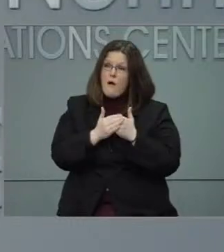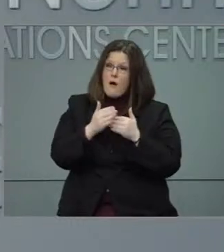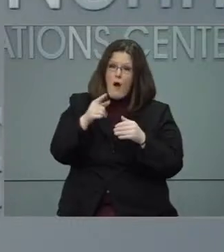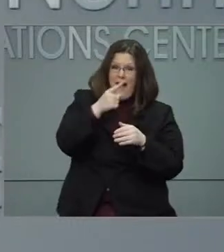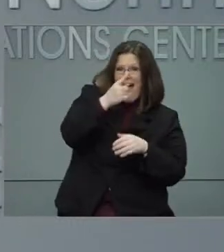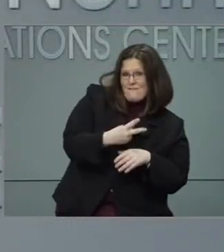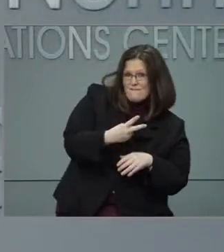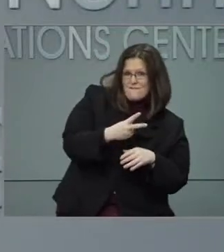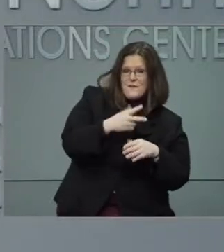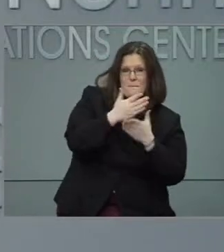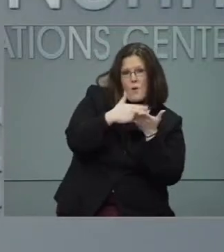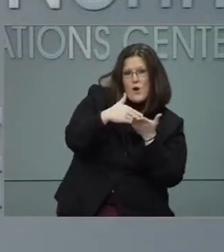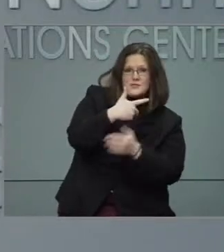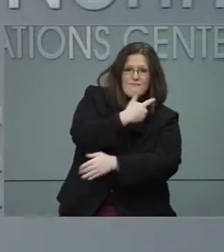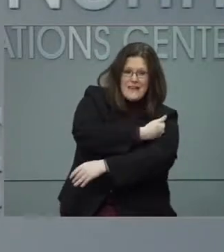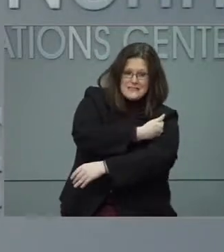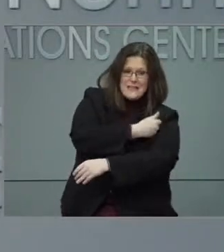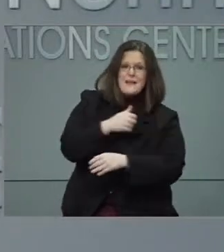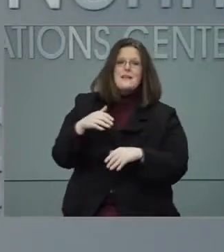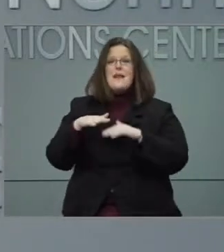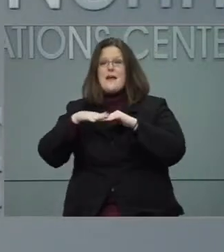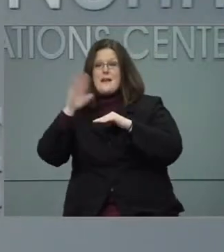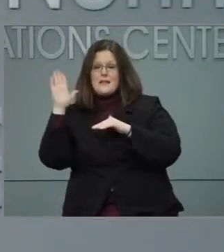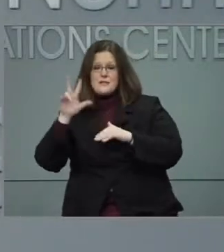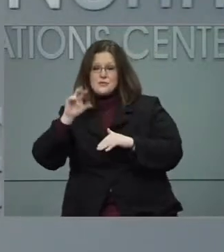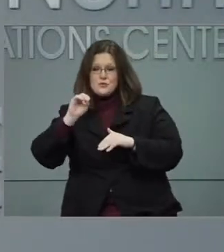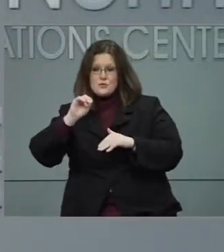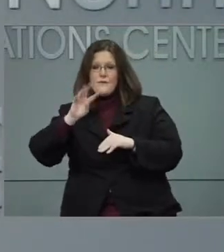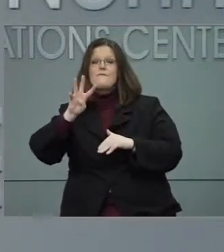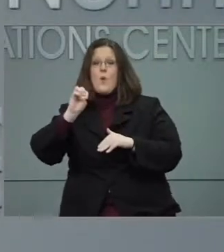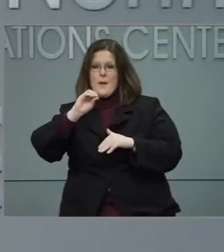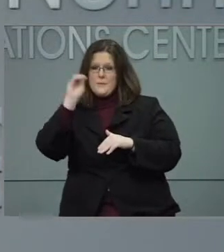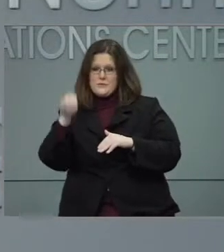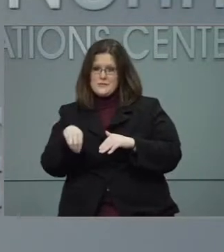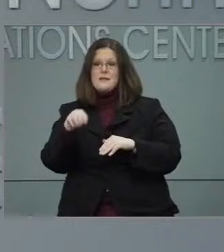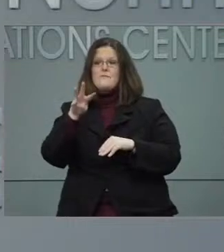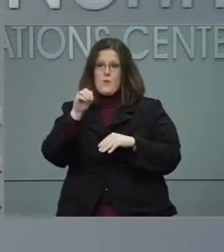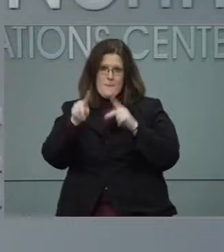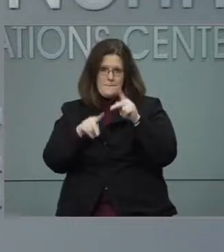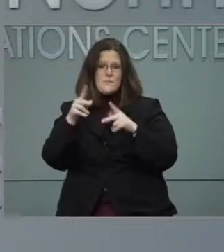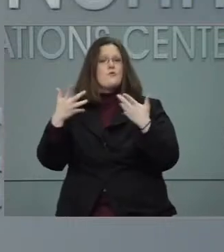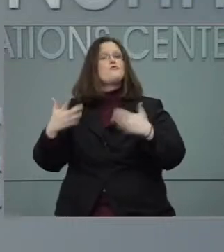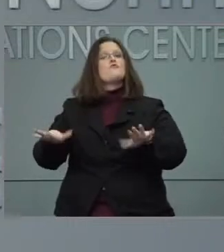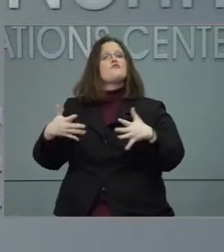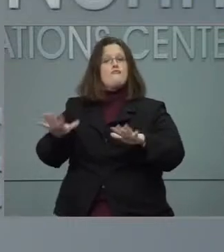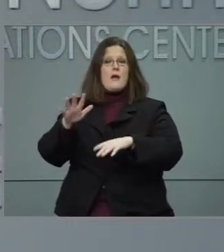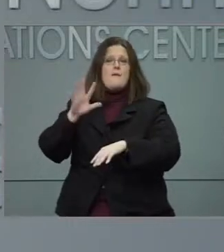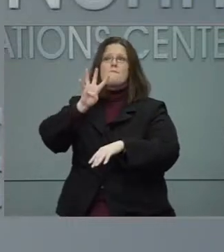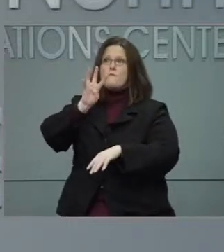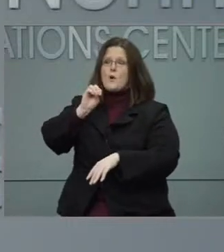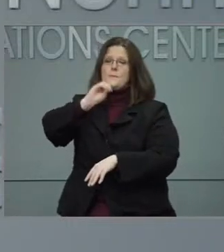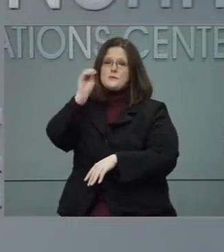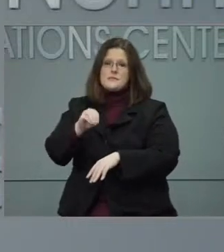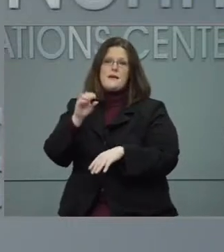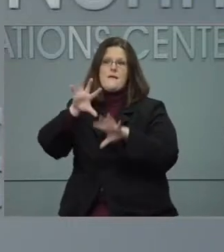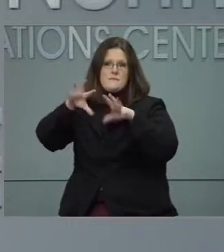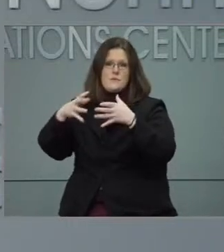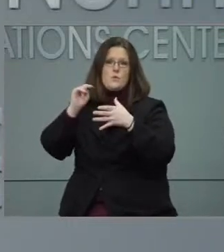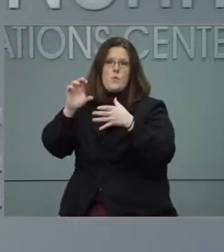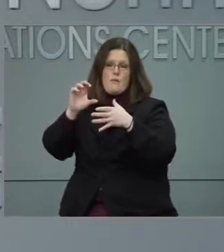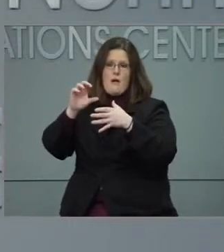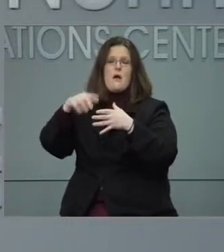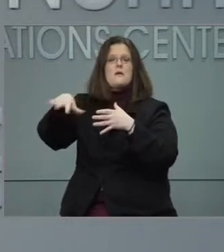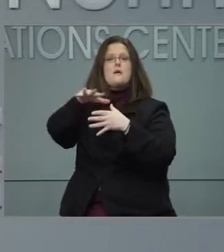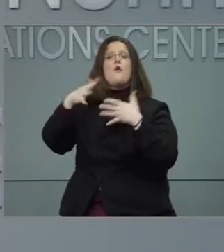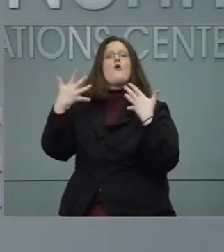That's great progress. But to get to 2/3, we need everybody to work on this. Tell your loved ones why it's safe and easy.